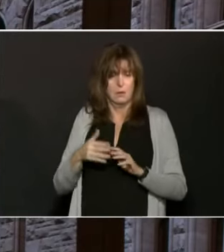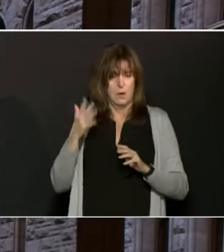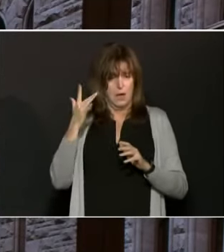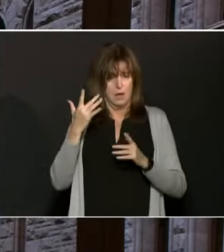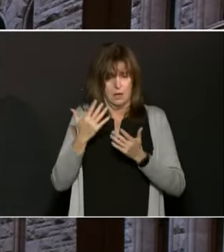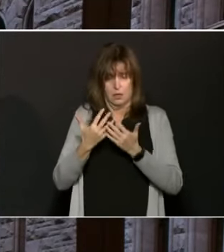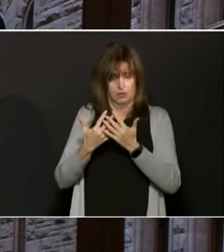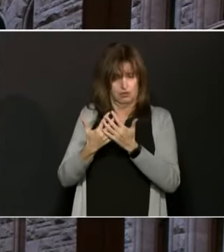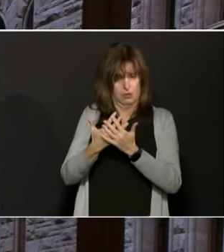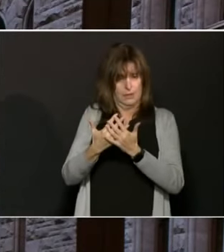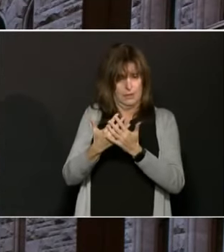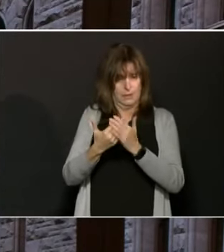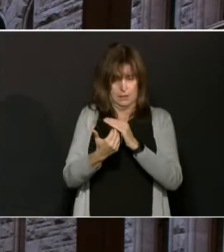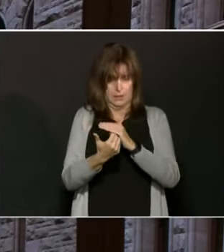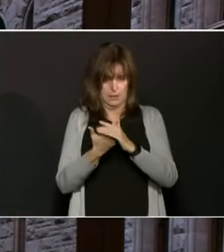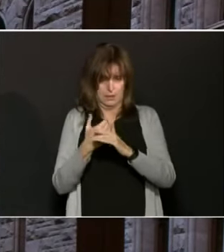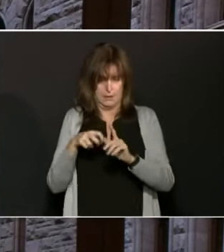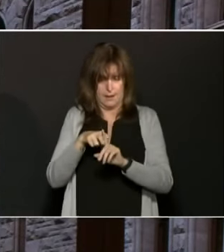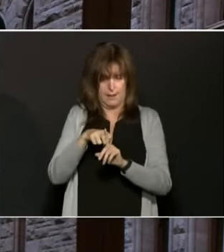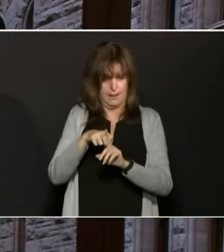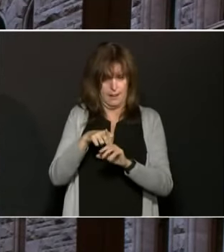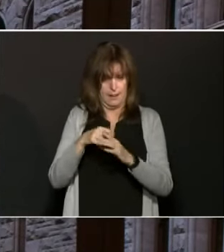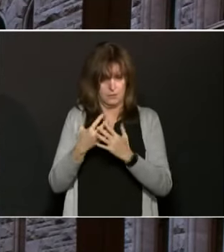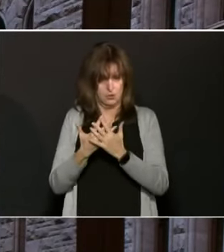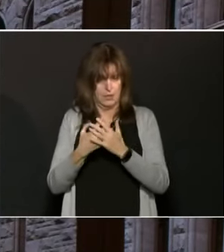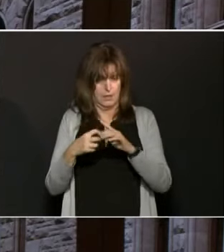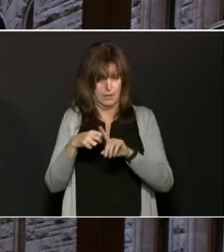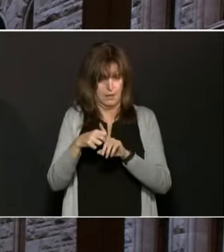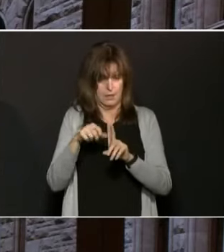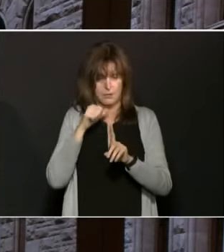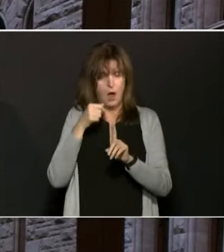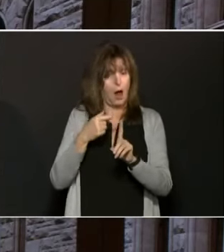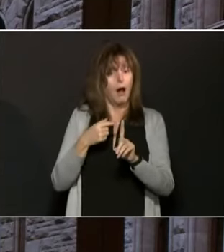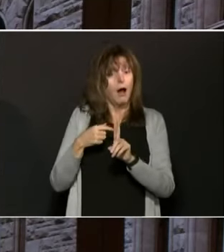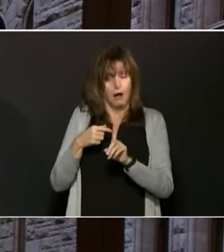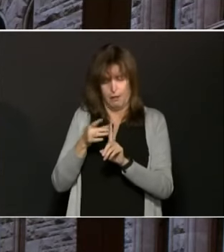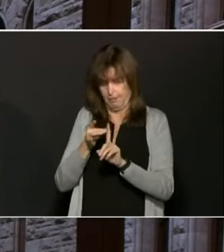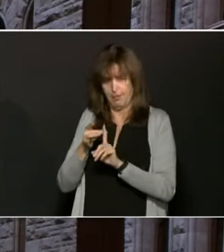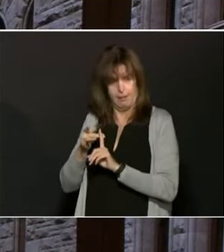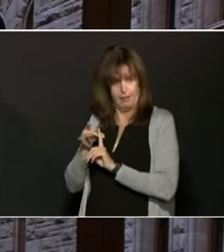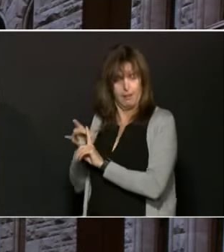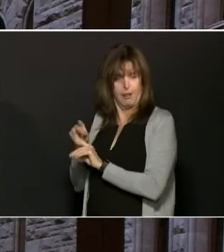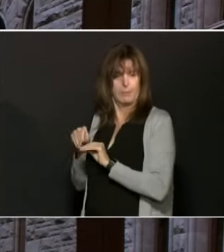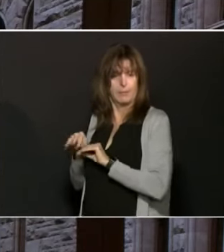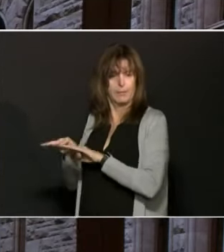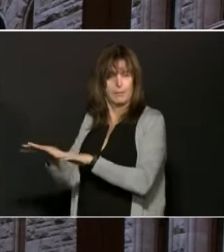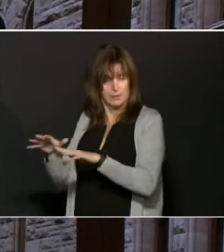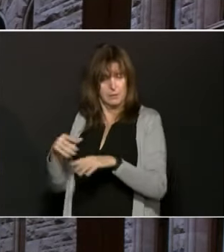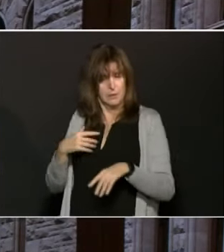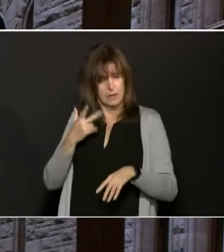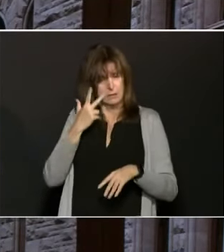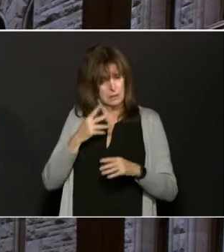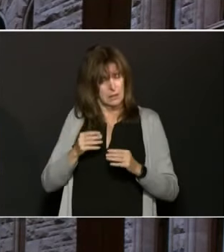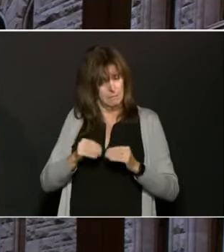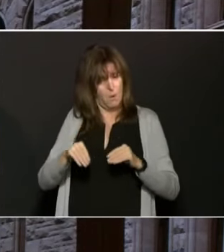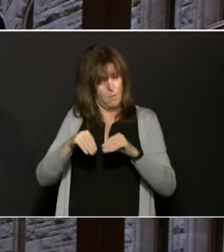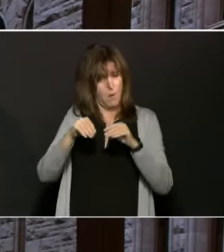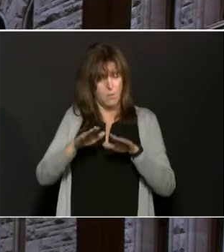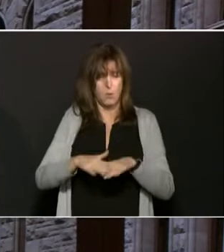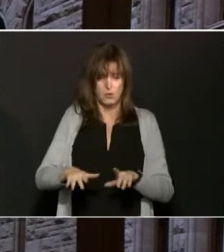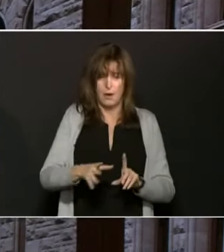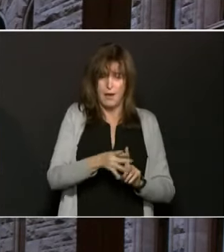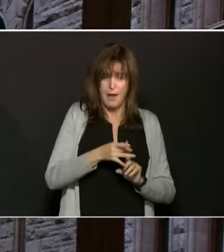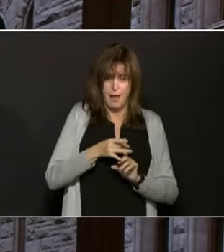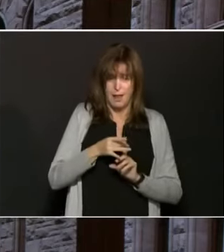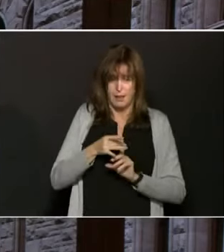within the schools. But there's a lot of kids, more and more children coming positive. When they track that back with some testing, it